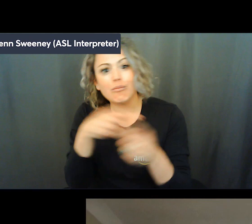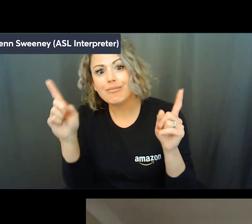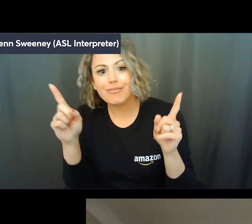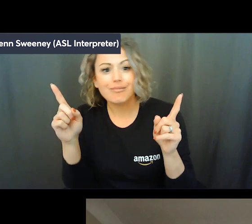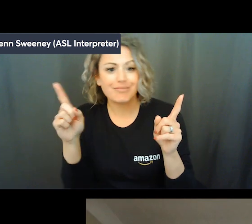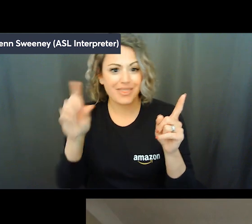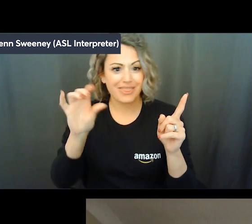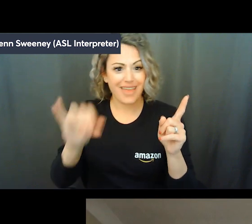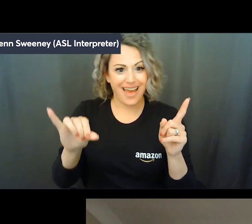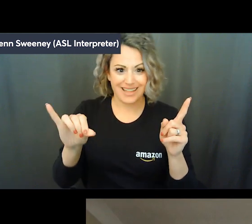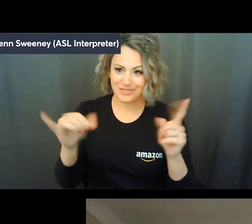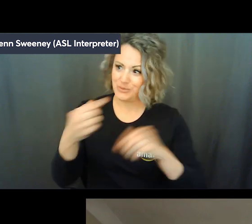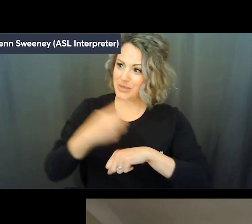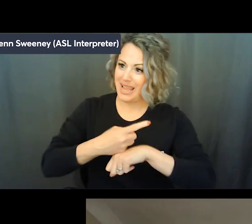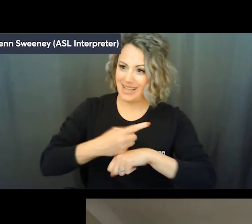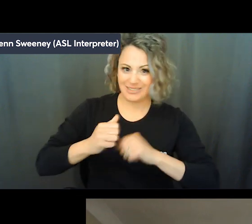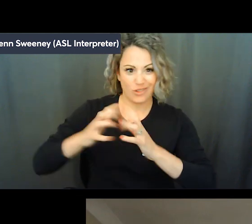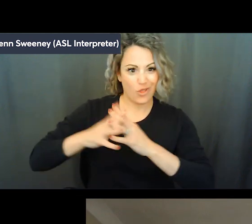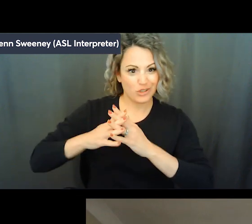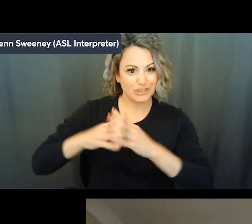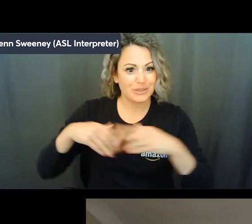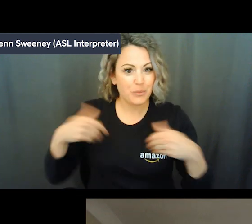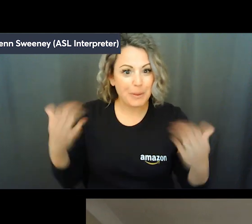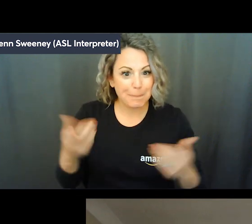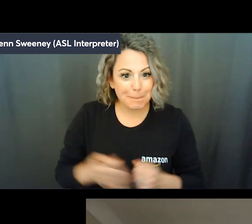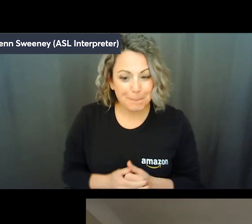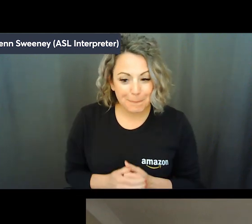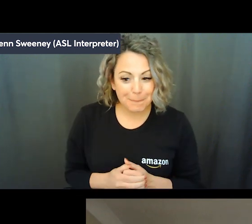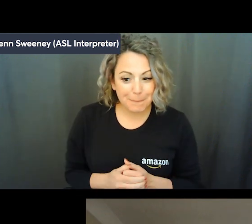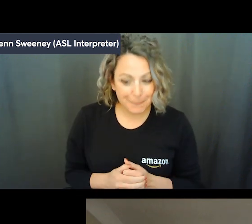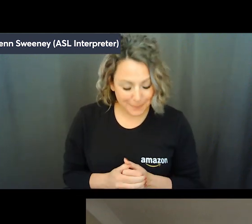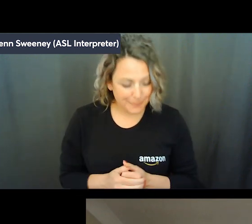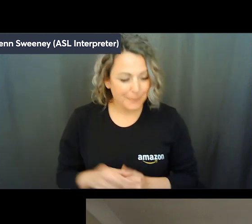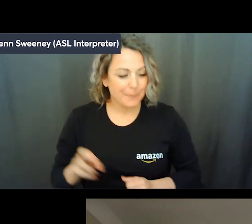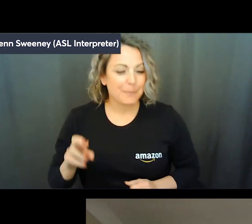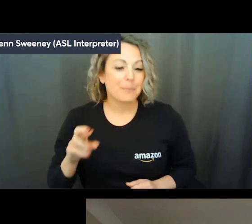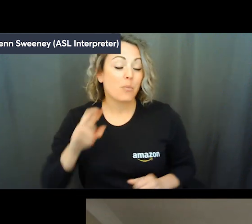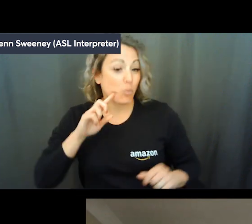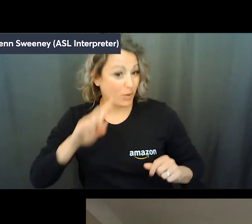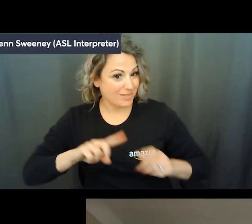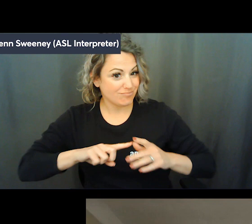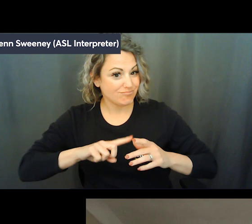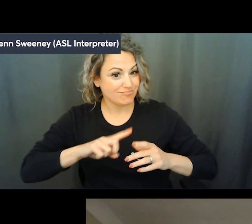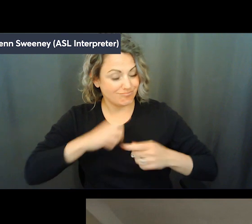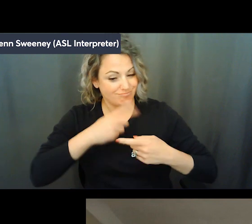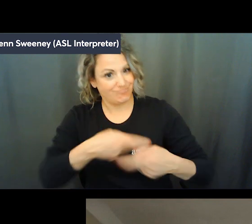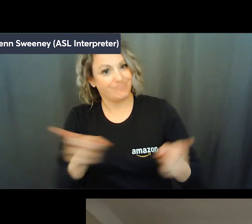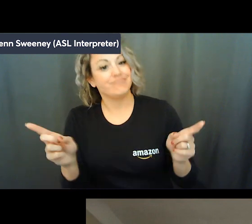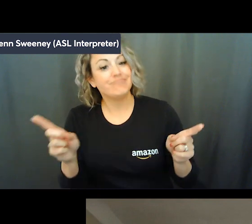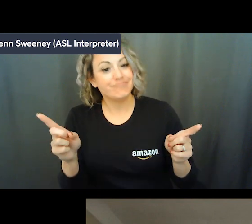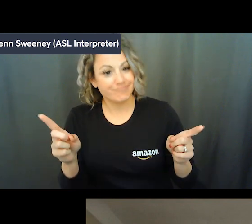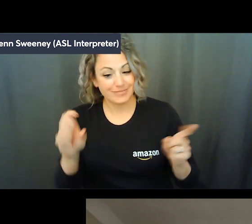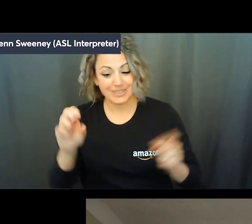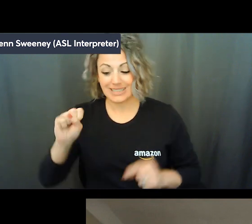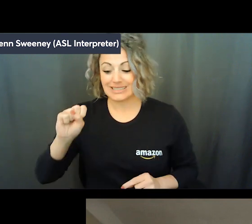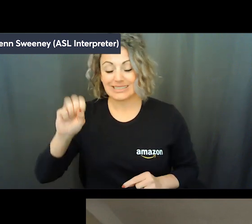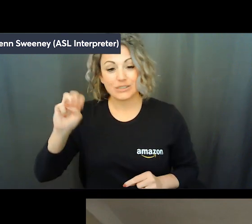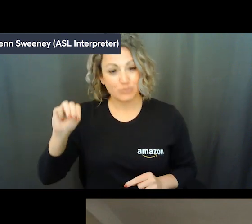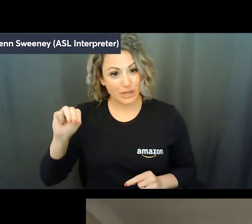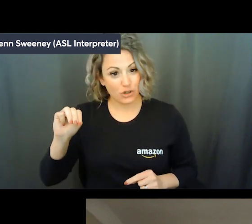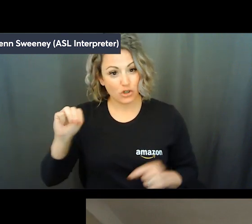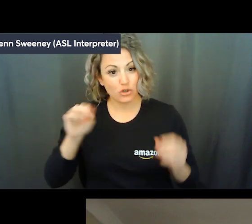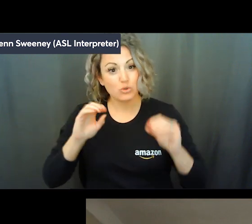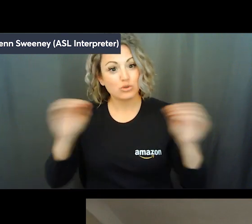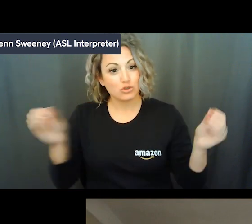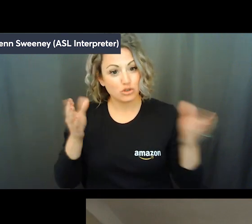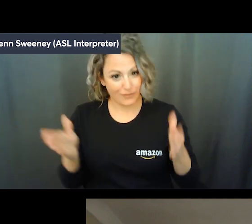is launching today? Right. So we are launching SageMaker Serverless Inference, which